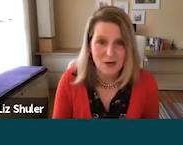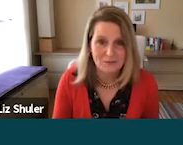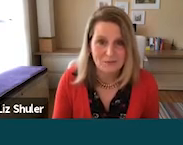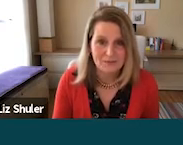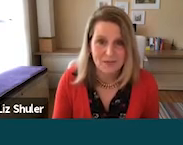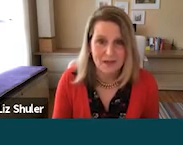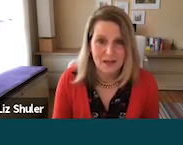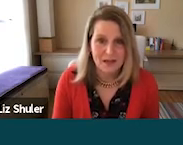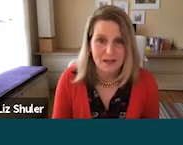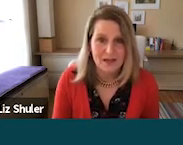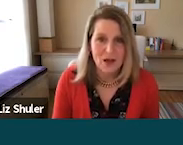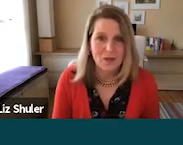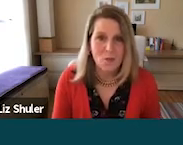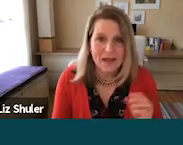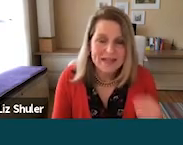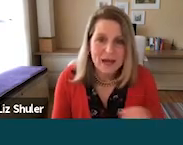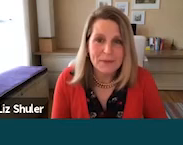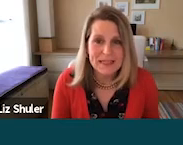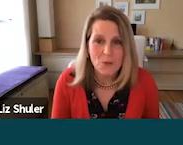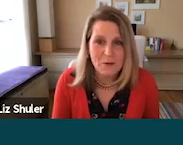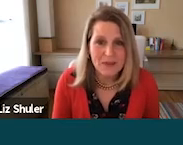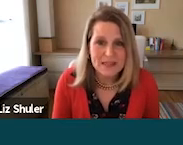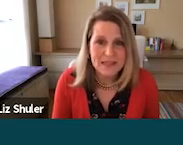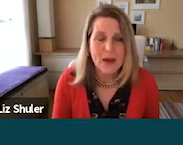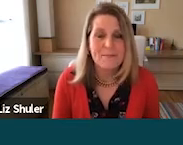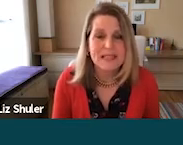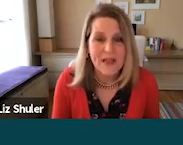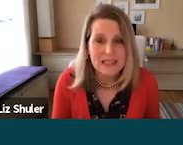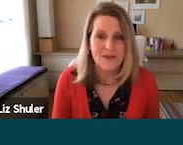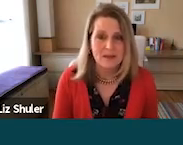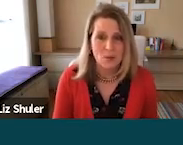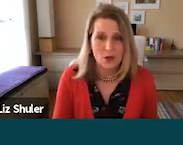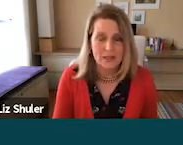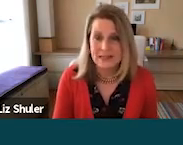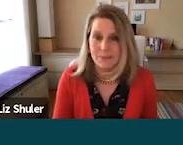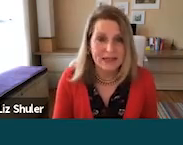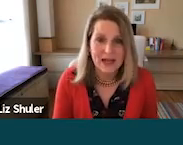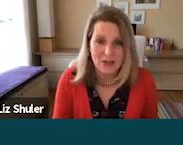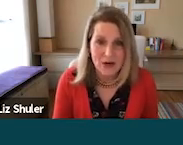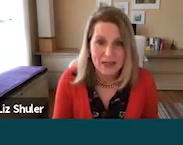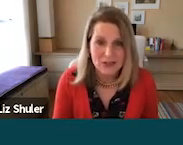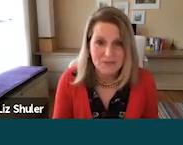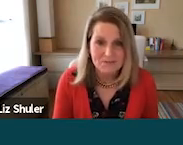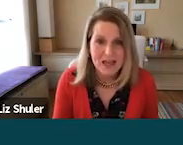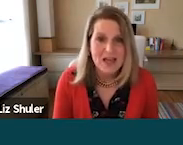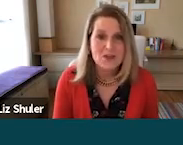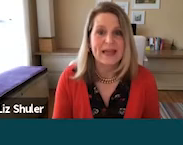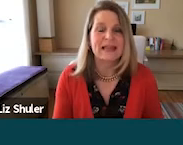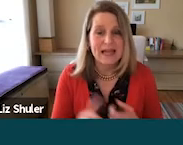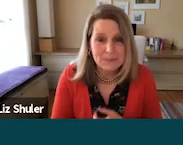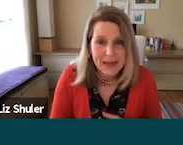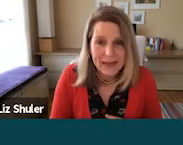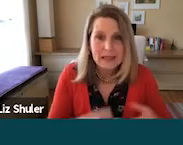$1.45 an hour. So the way these companies get away with this is by misclassifying their workers as independent contractors.